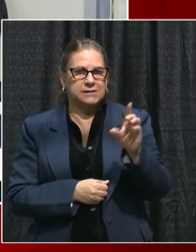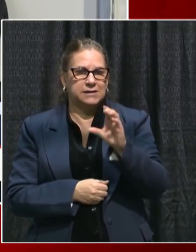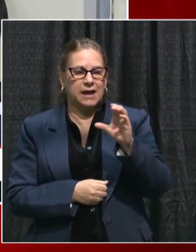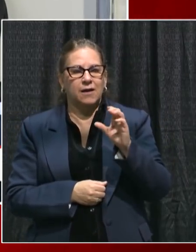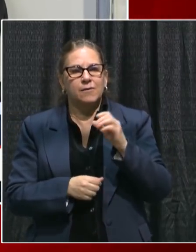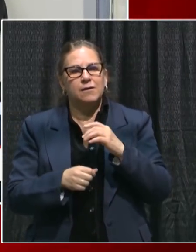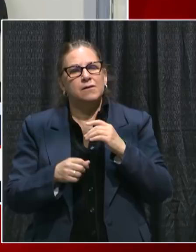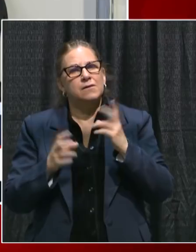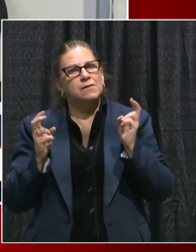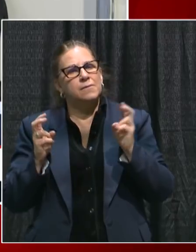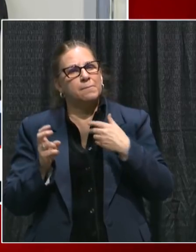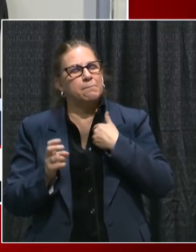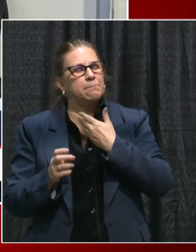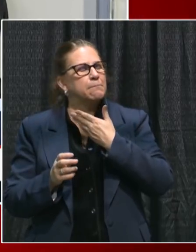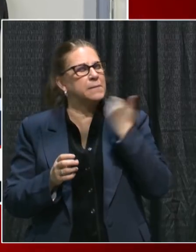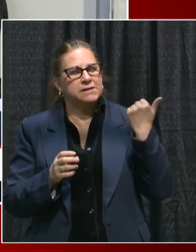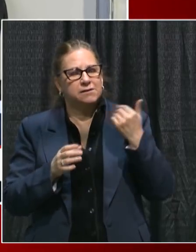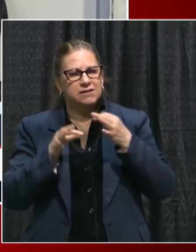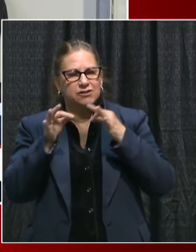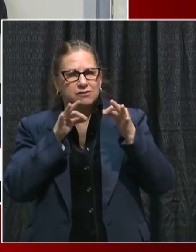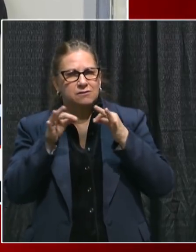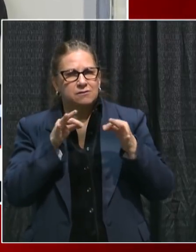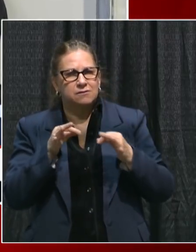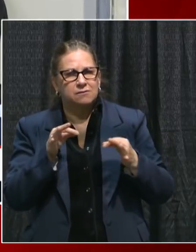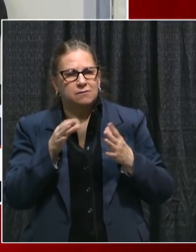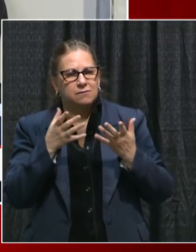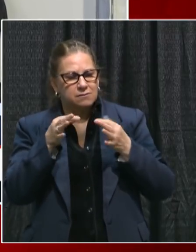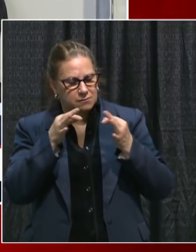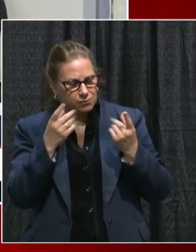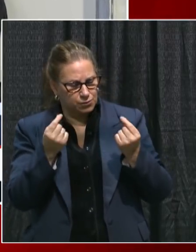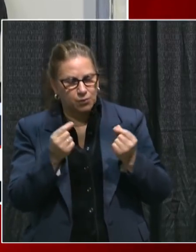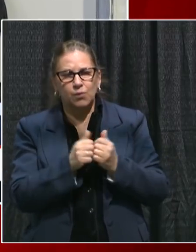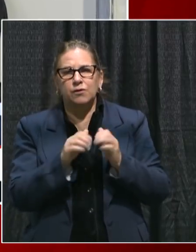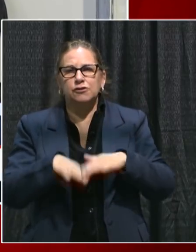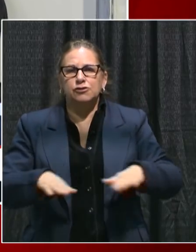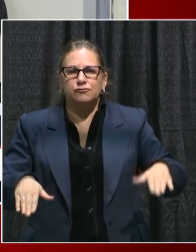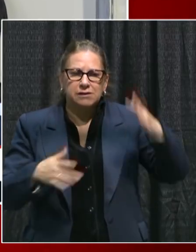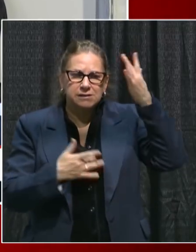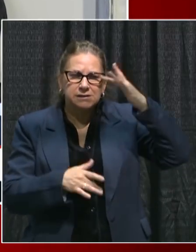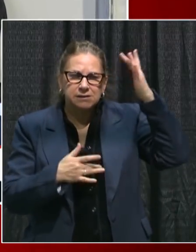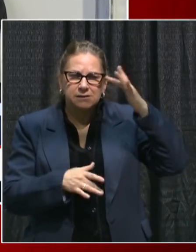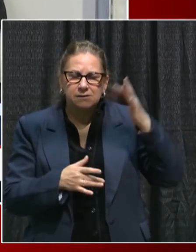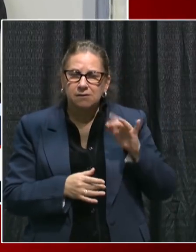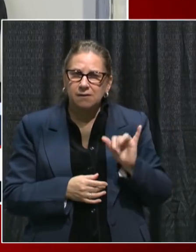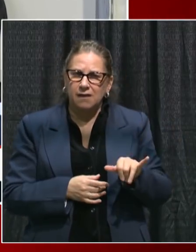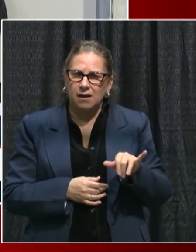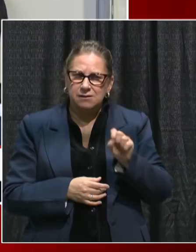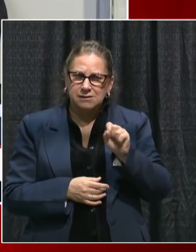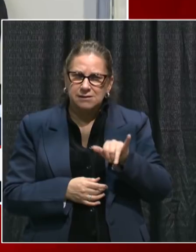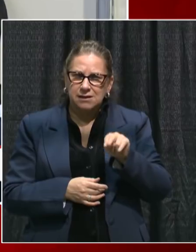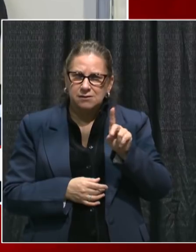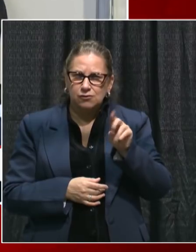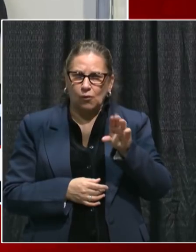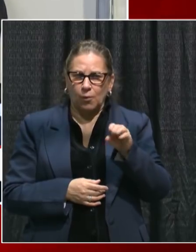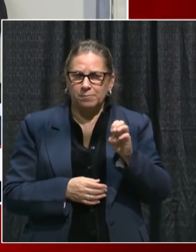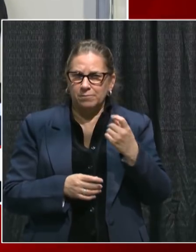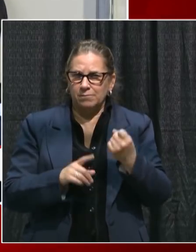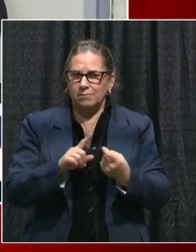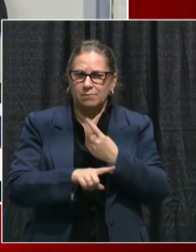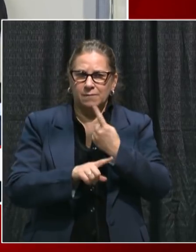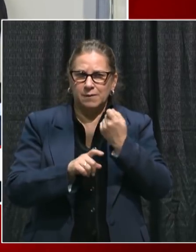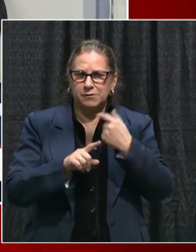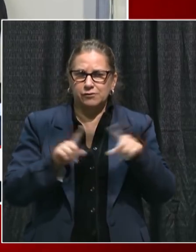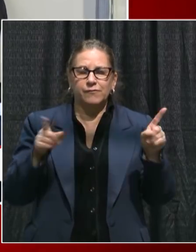this pediatric syndrome, and as that information comes out, we'll make sure that we update our health alert notice. At this time, we do